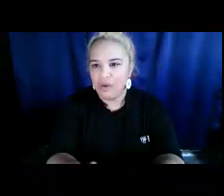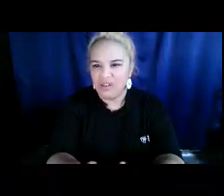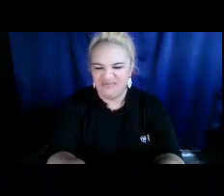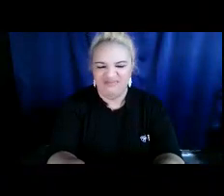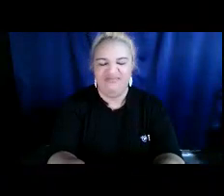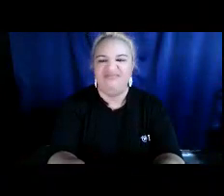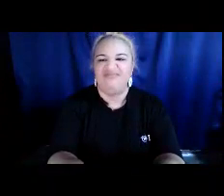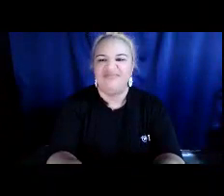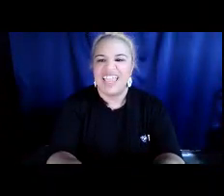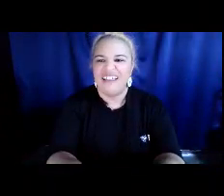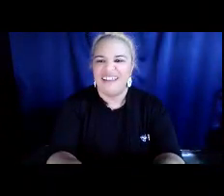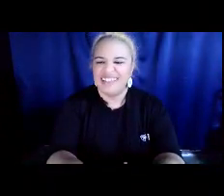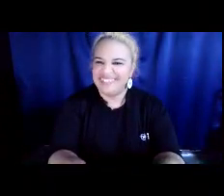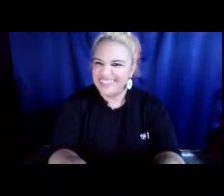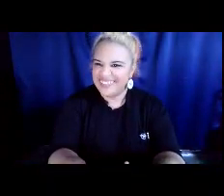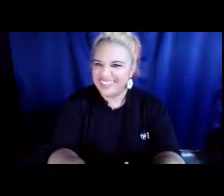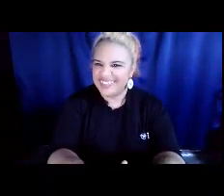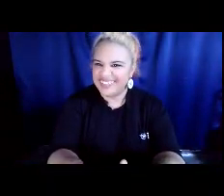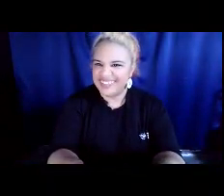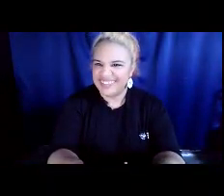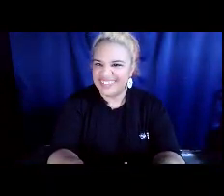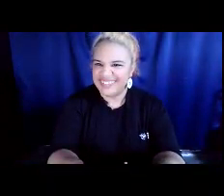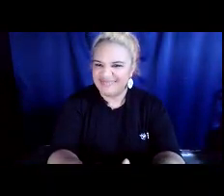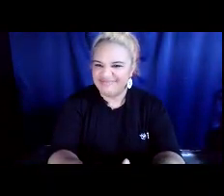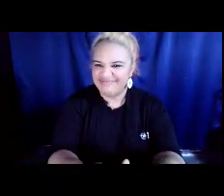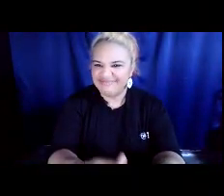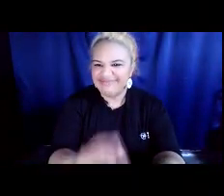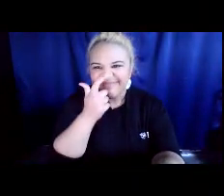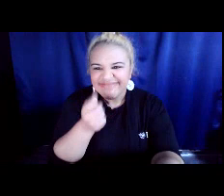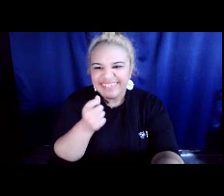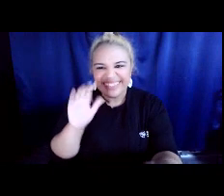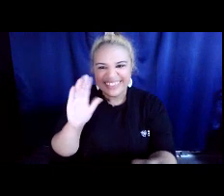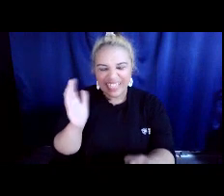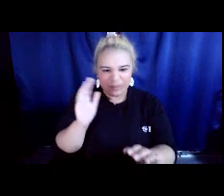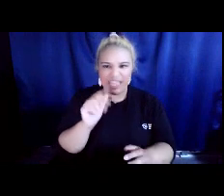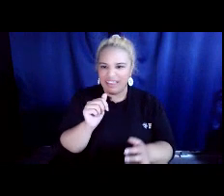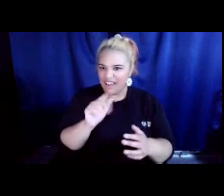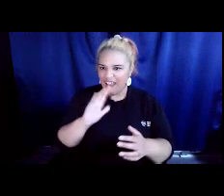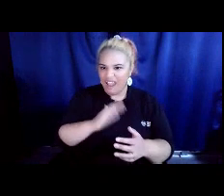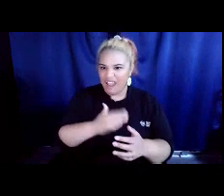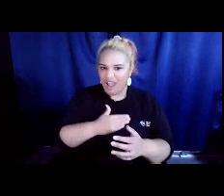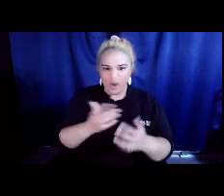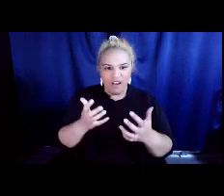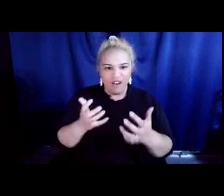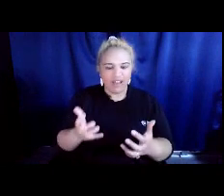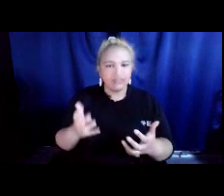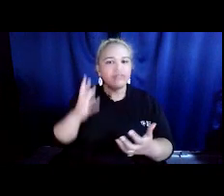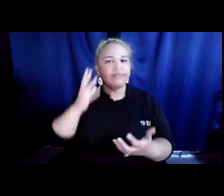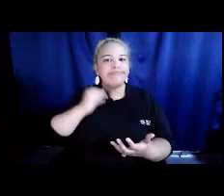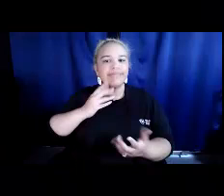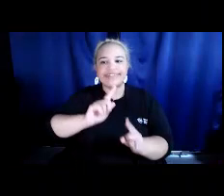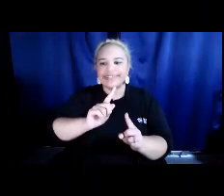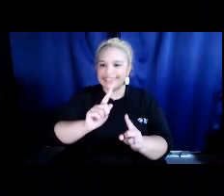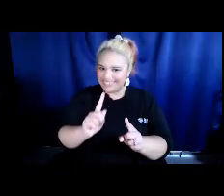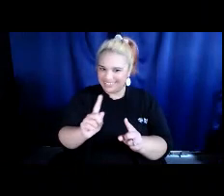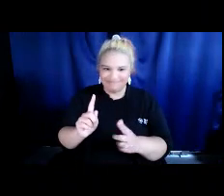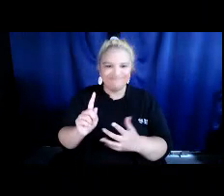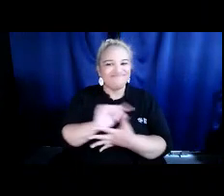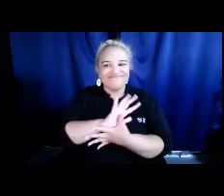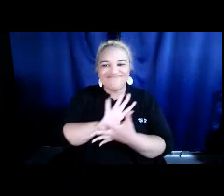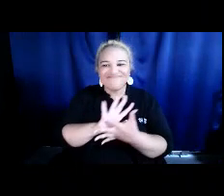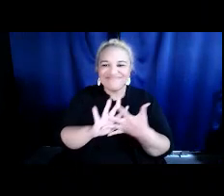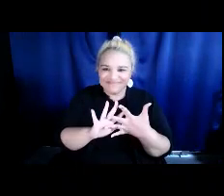these. Well, we all have different experiences. I personally often dress in layers most days to adapt to the temperature in